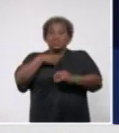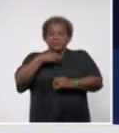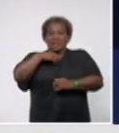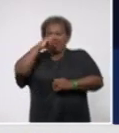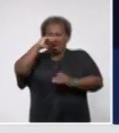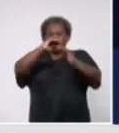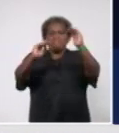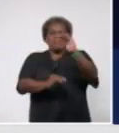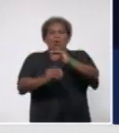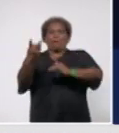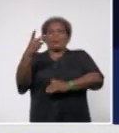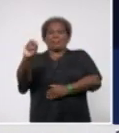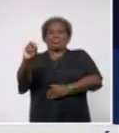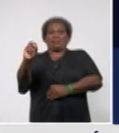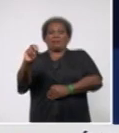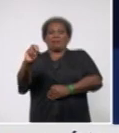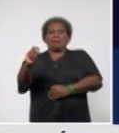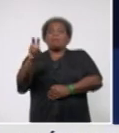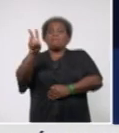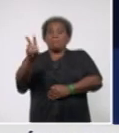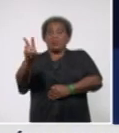389, or